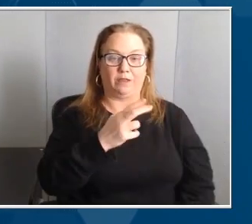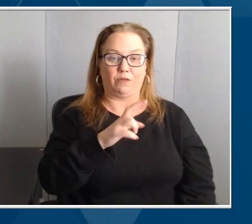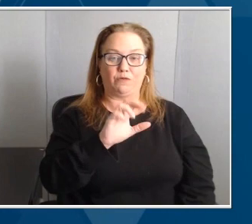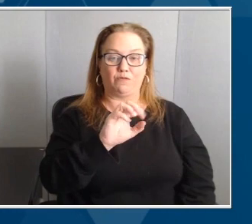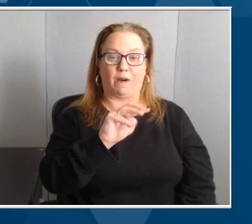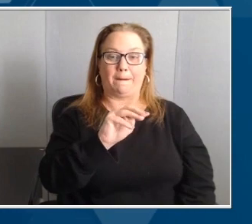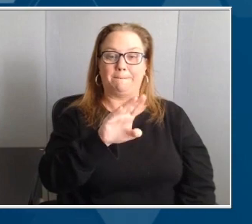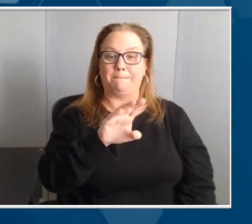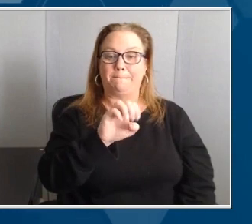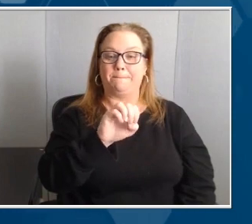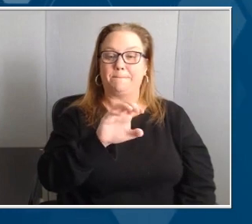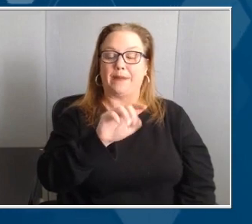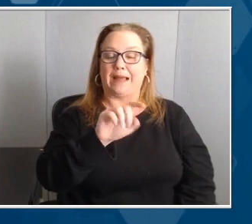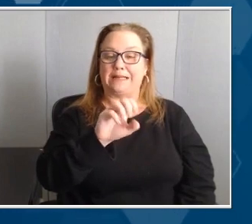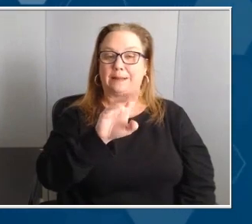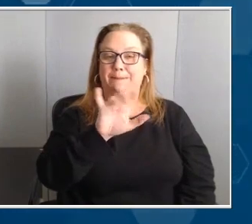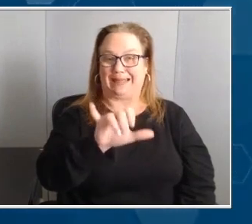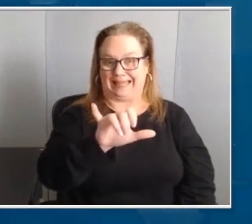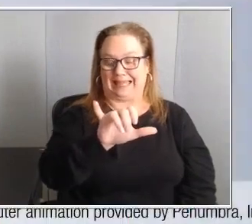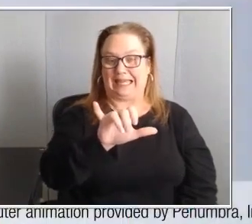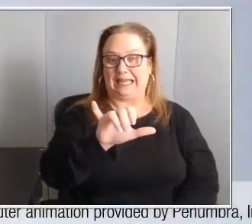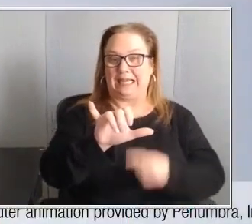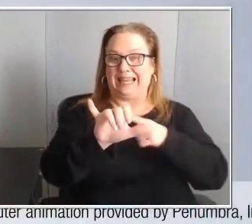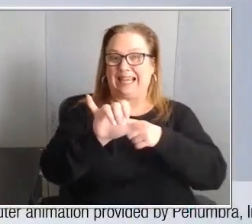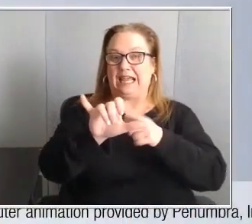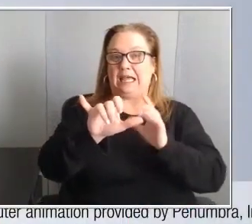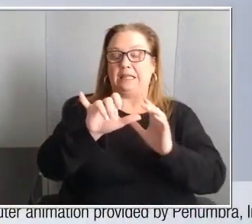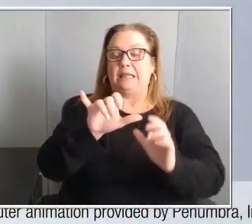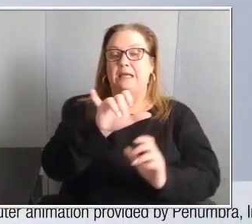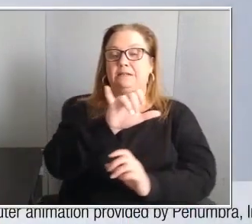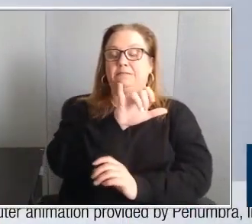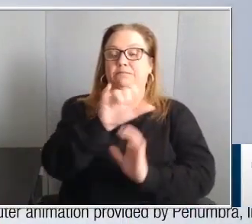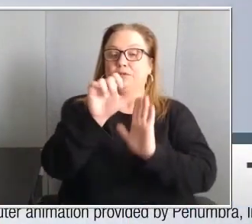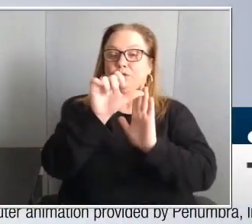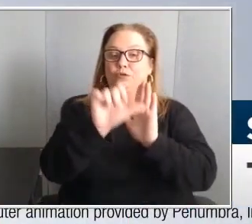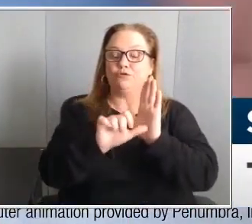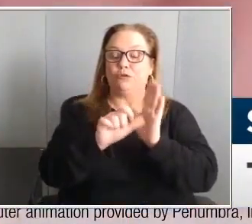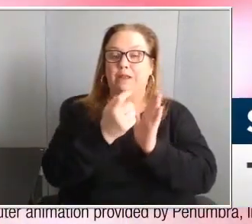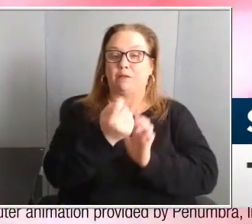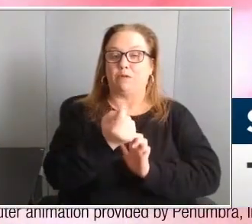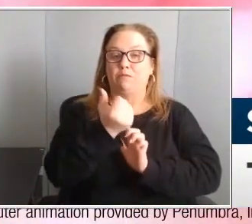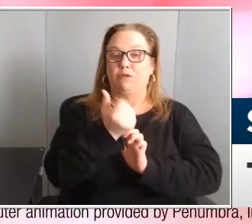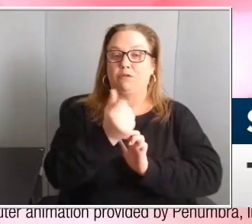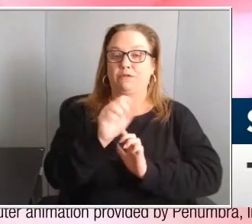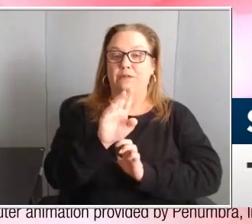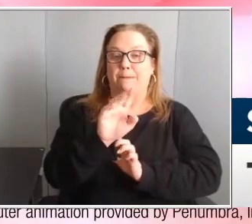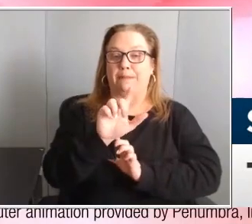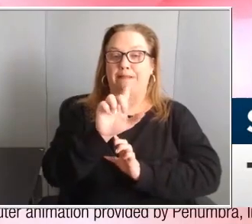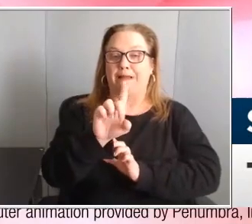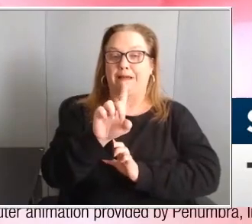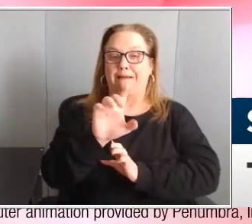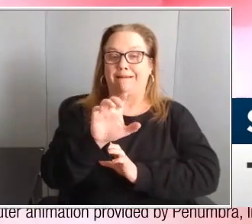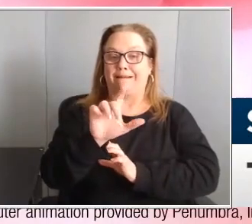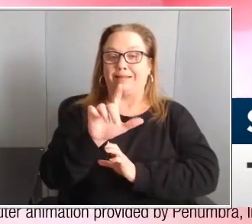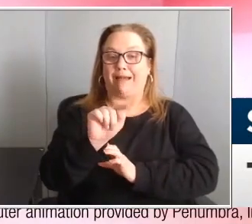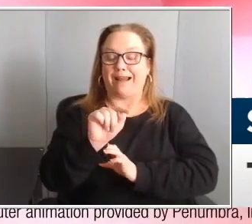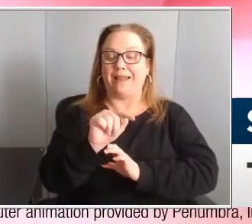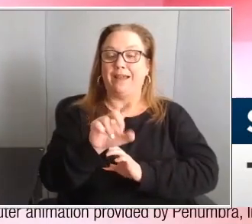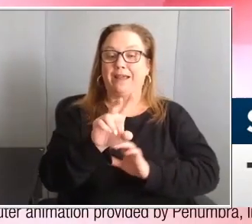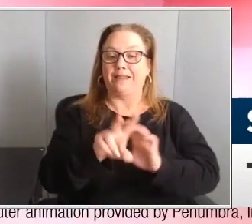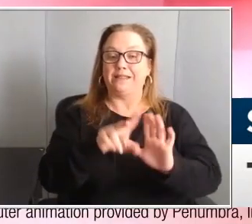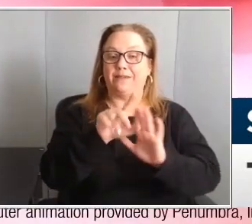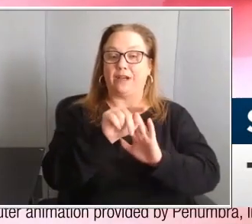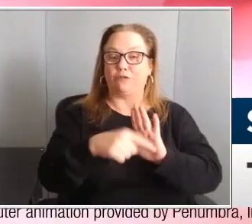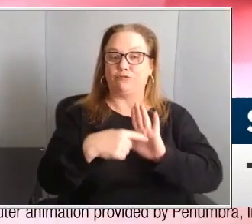words. Thrombectomy is a procedure that removes a blood clot. This video gives you an idea of how